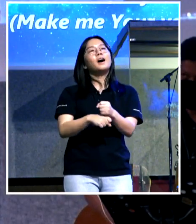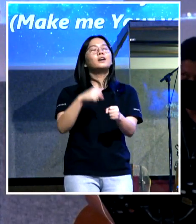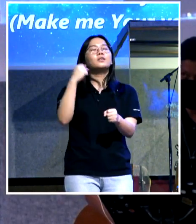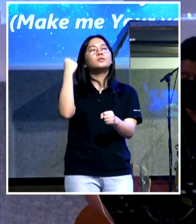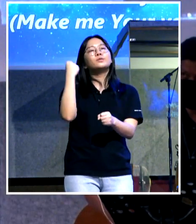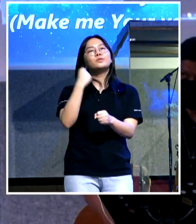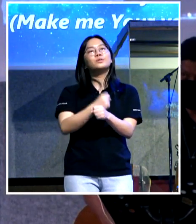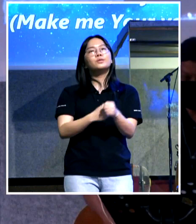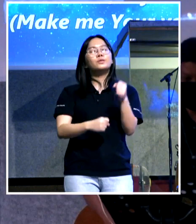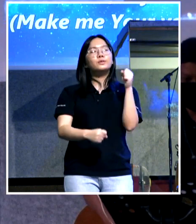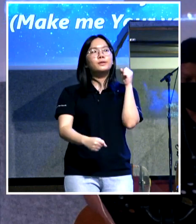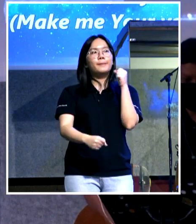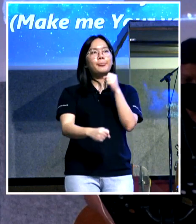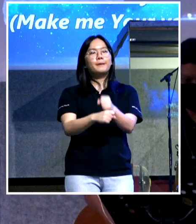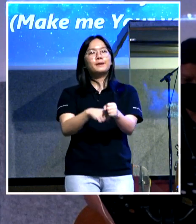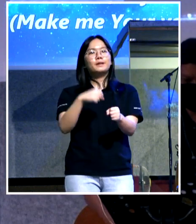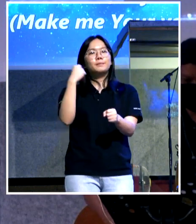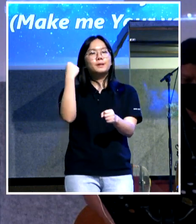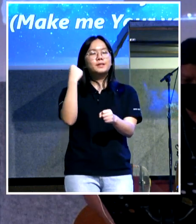Jadikanku